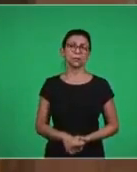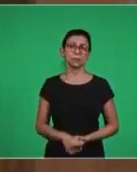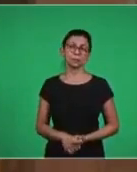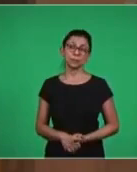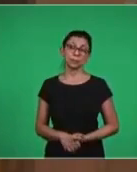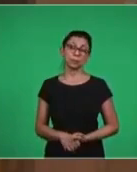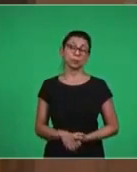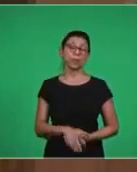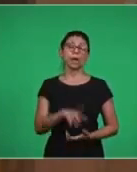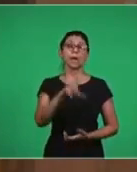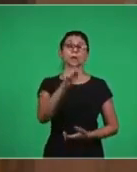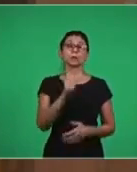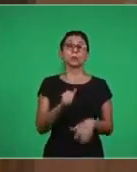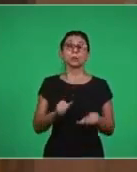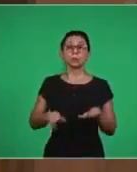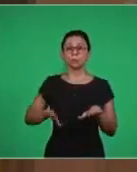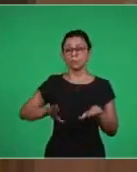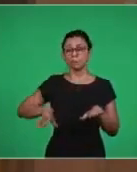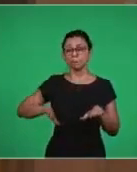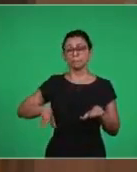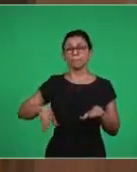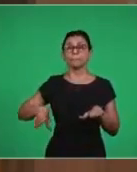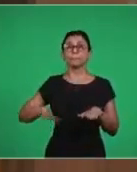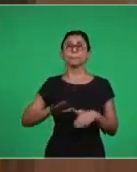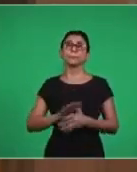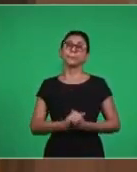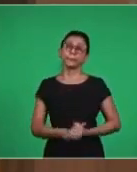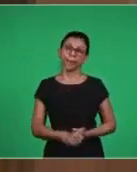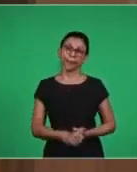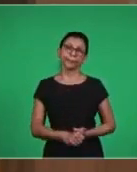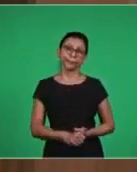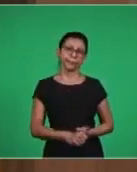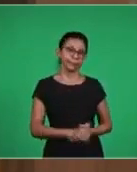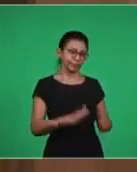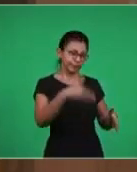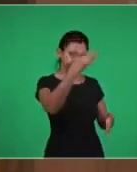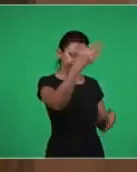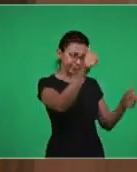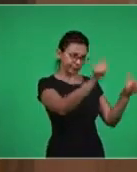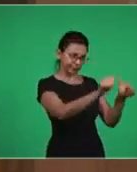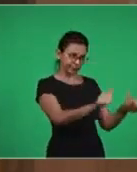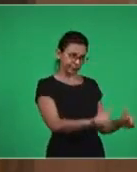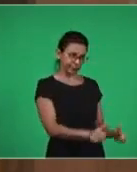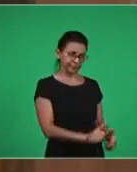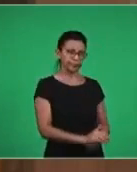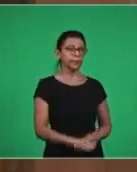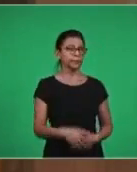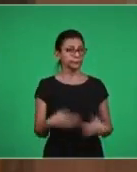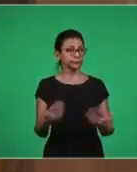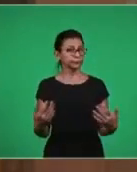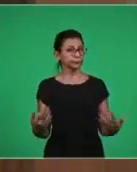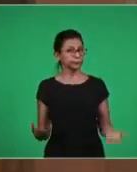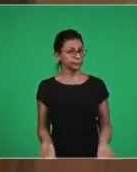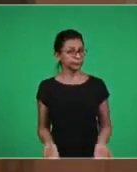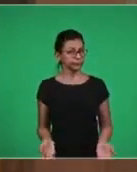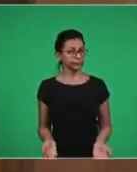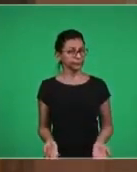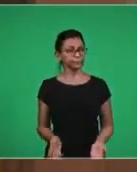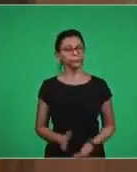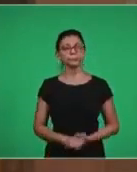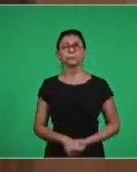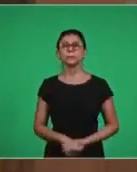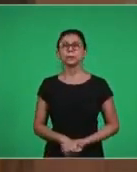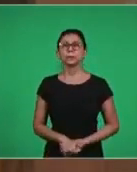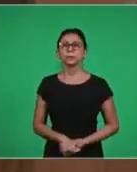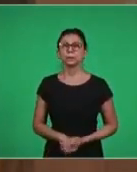pastors are letting people go so that they can watch the burn of the fireworks on the beach.